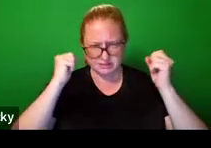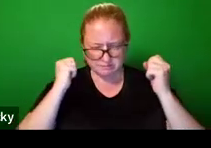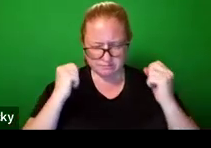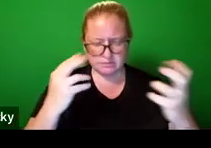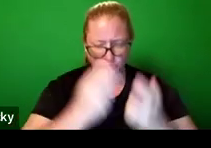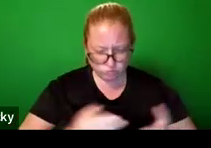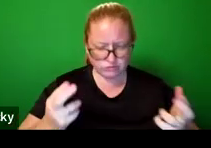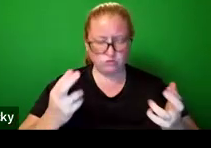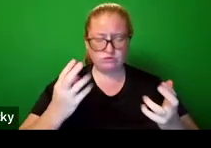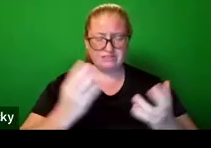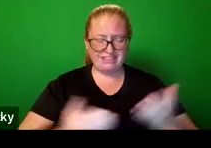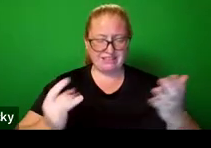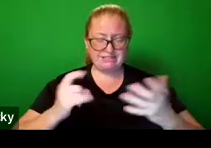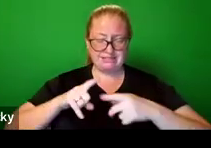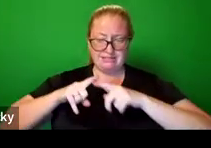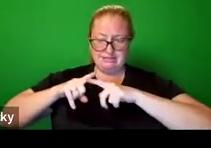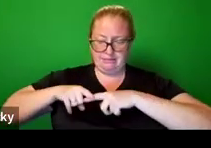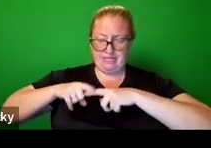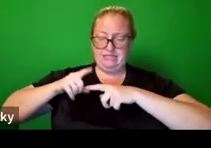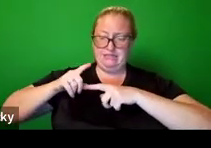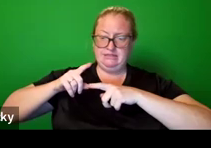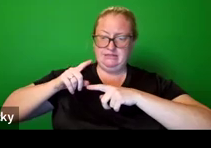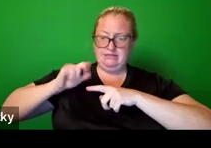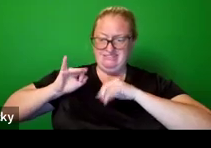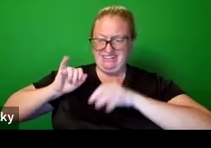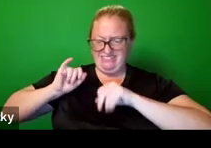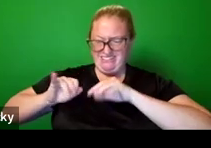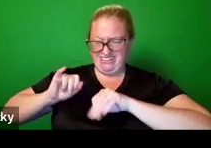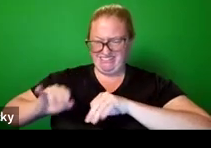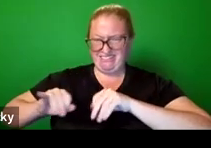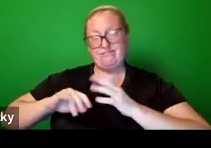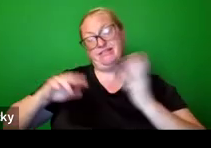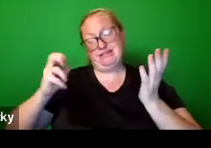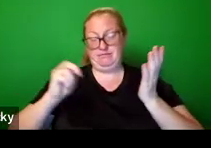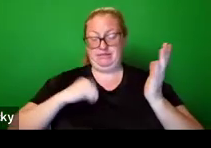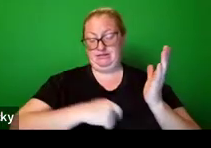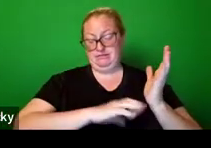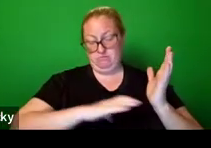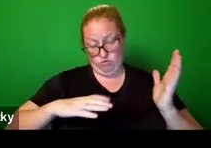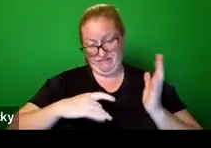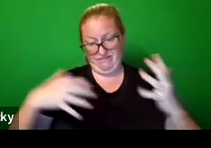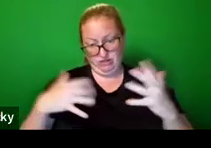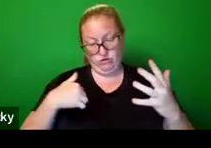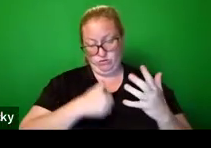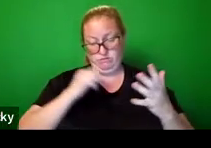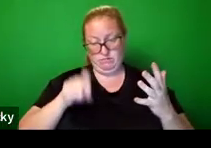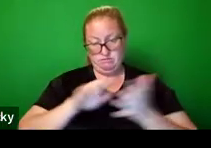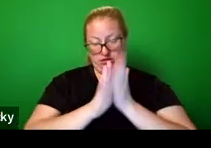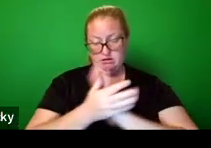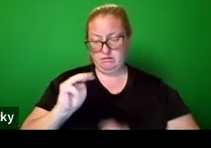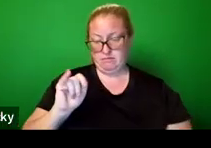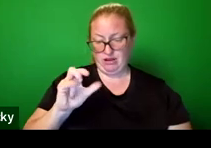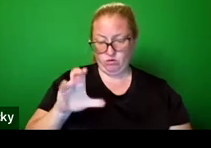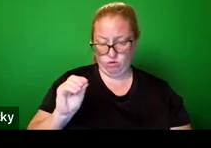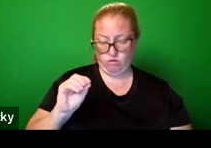cascade, much of which fears into micromanagement from us as a board. But in order to approve this, we've got to